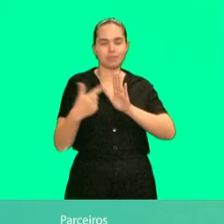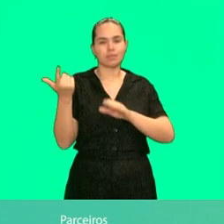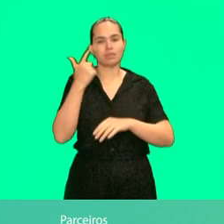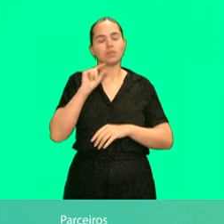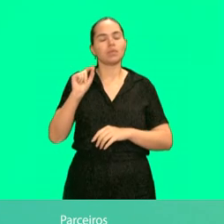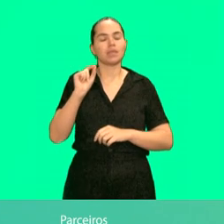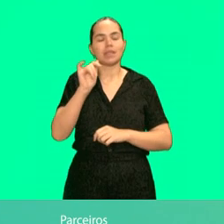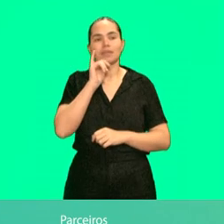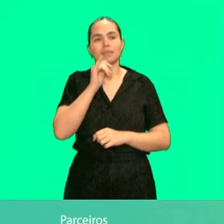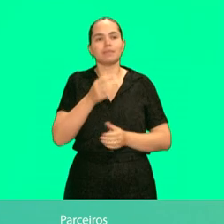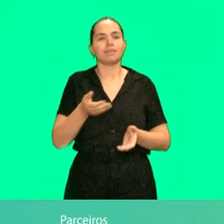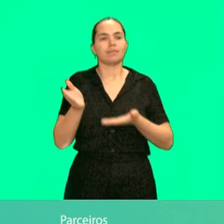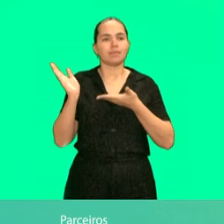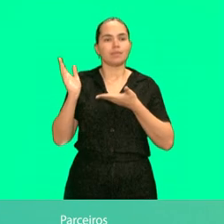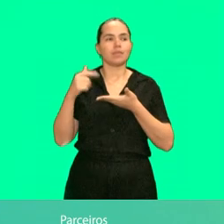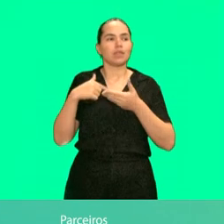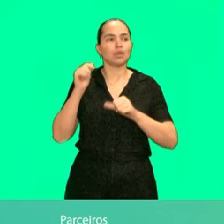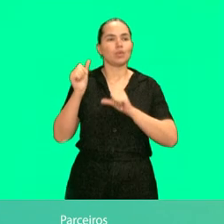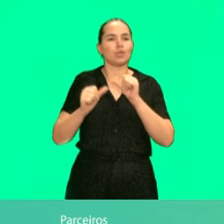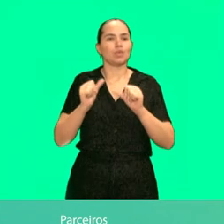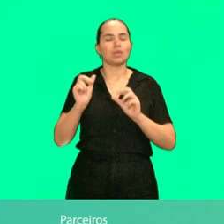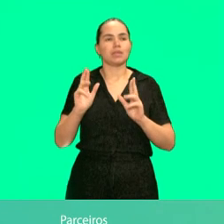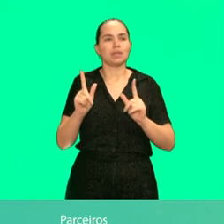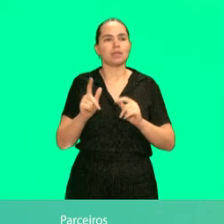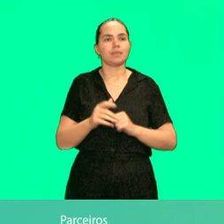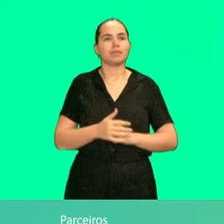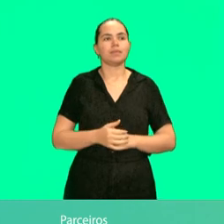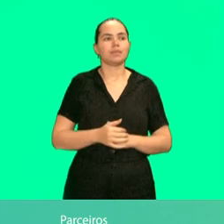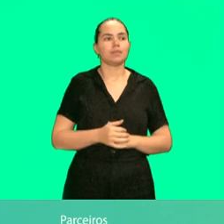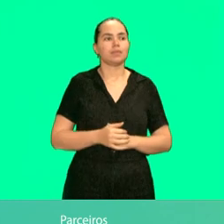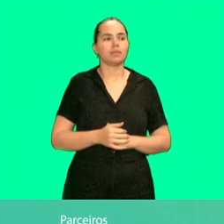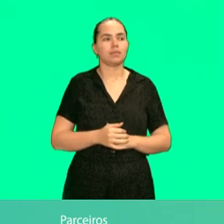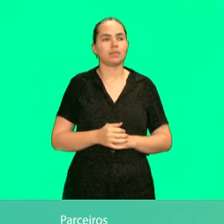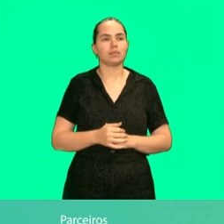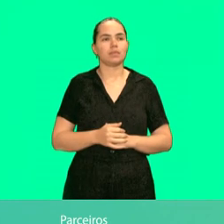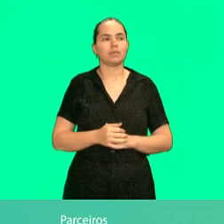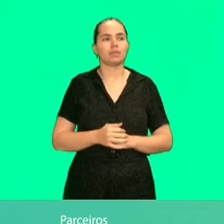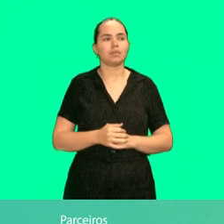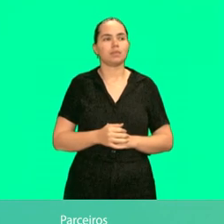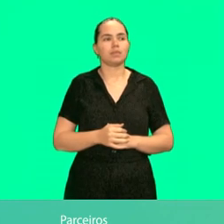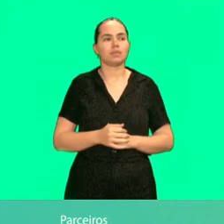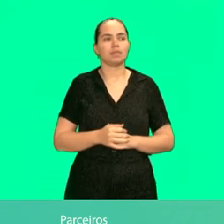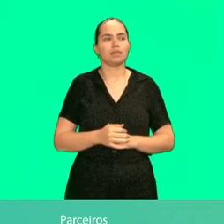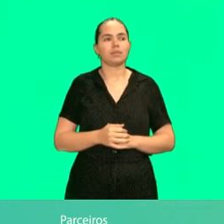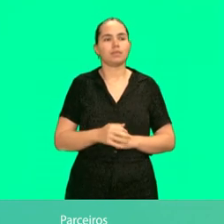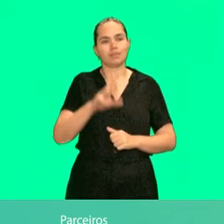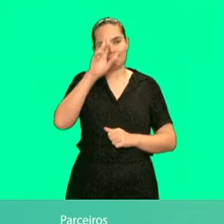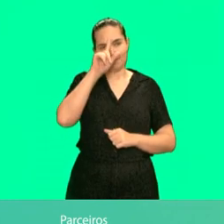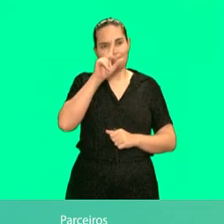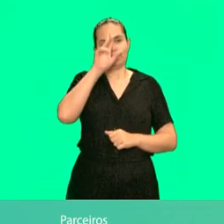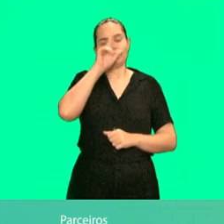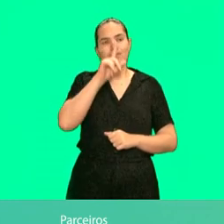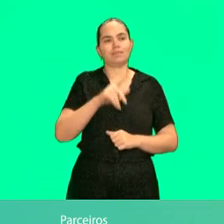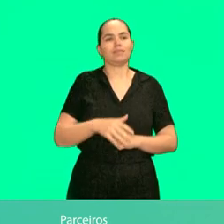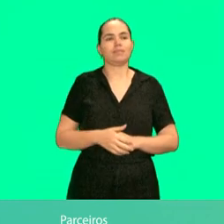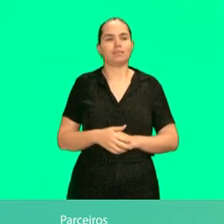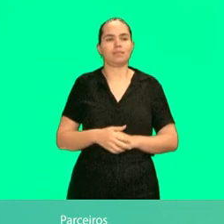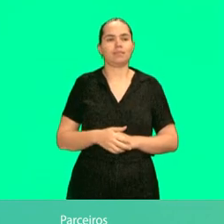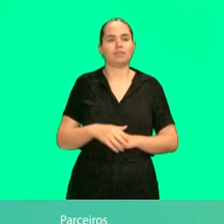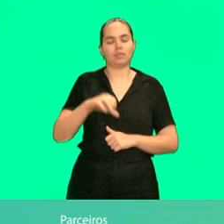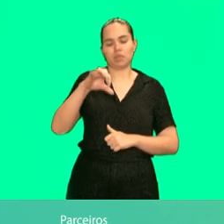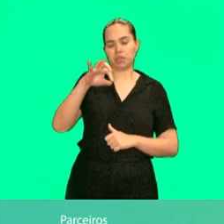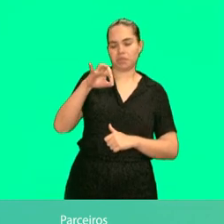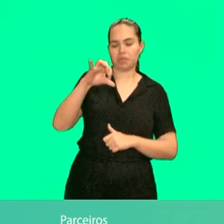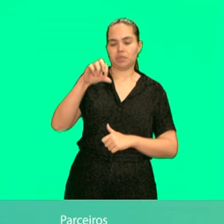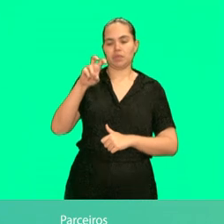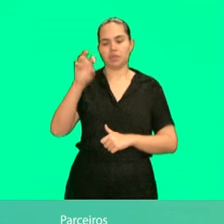in the furnaces, and high temperature furnaces, it's one use. And here we